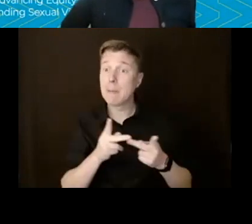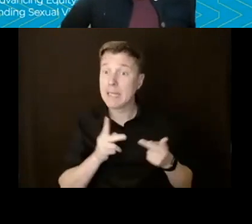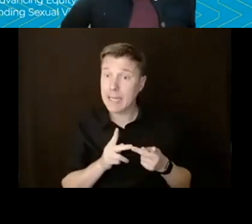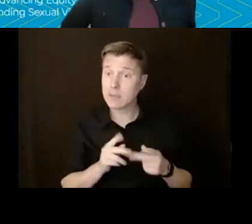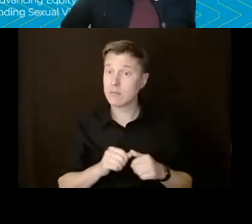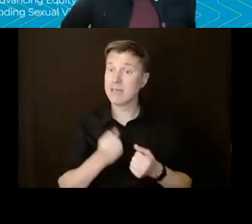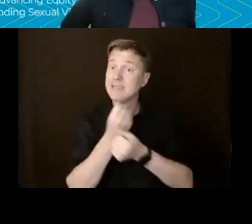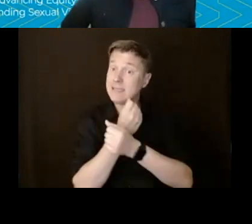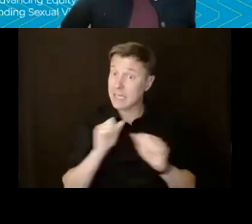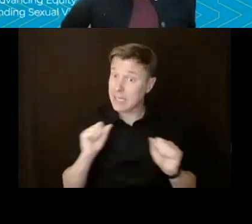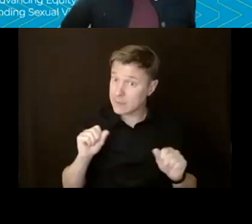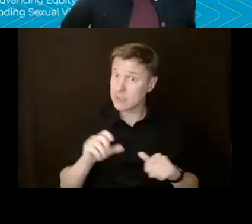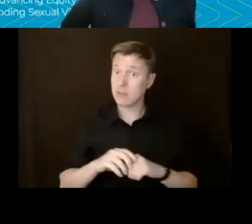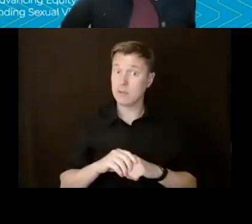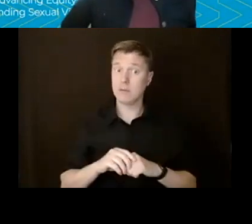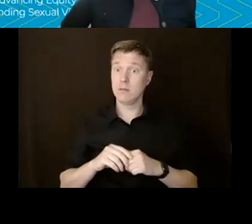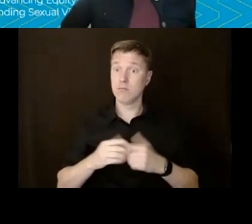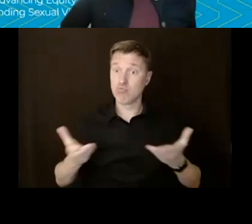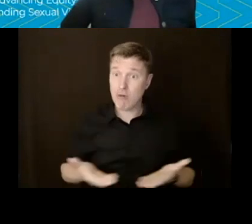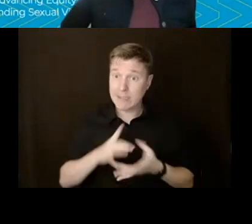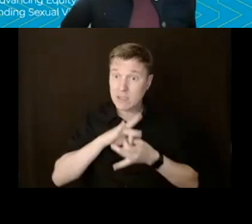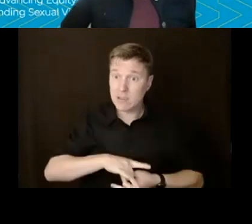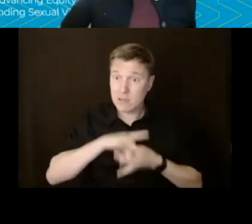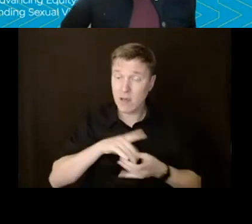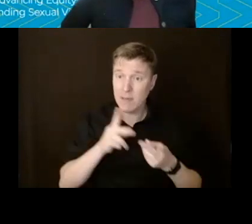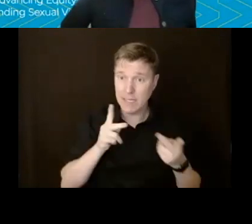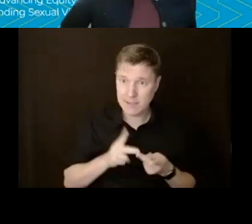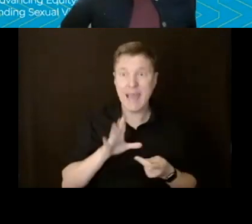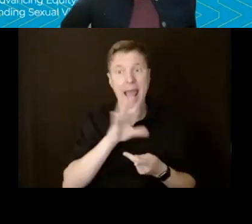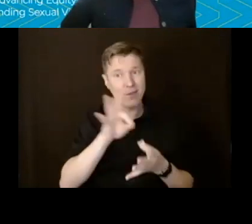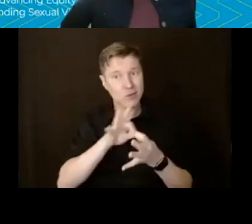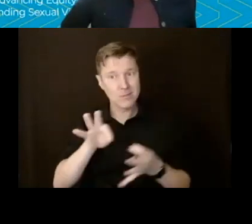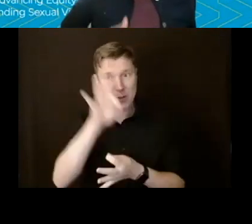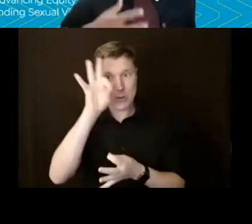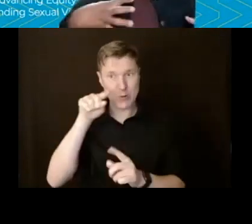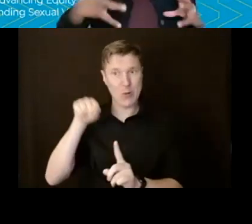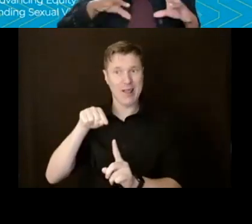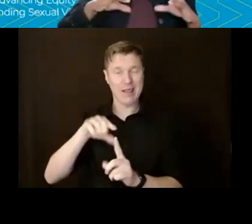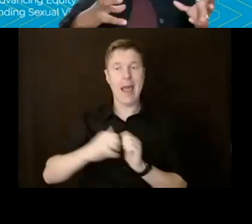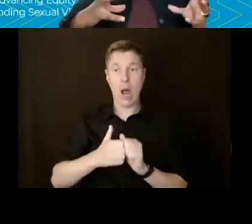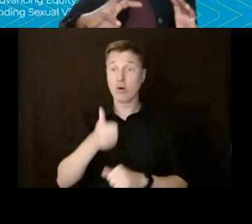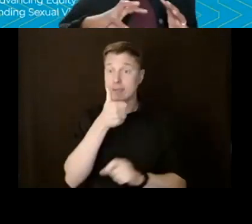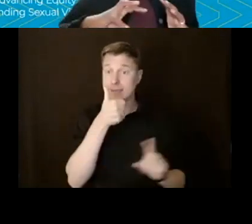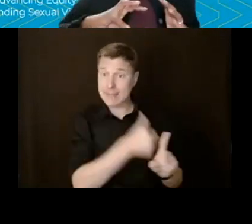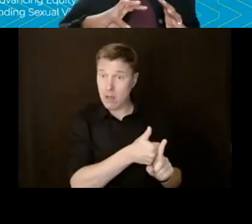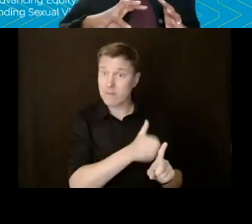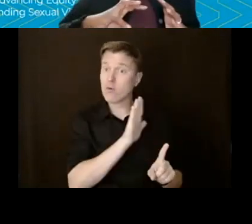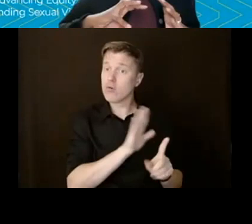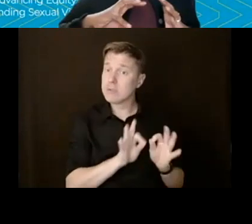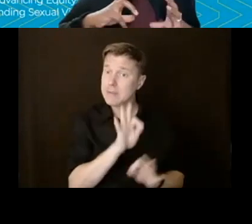place and permanence of place. And then there's the spiritual lens, which is how herself, her spirit,